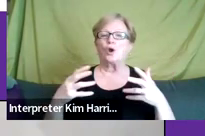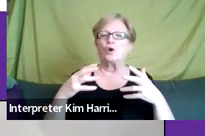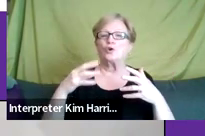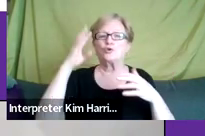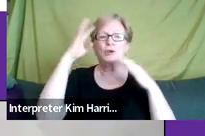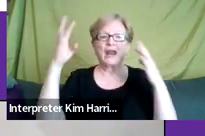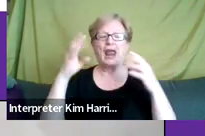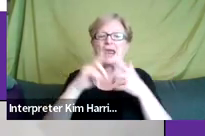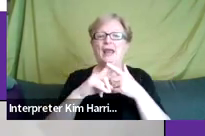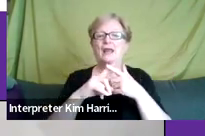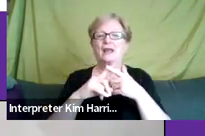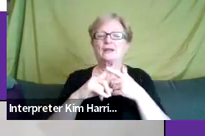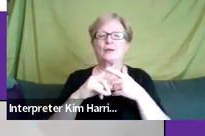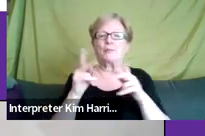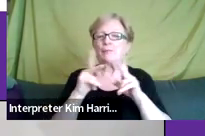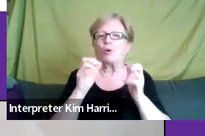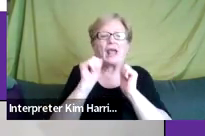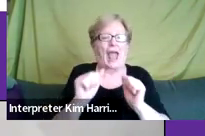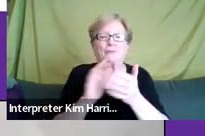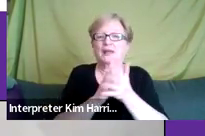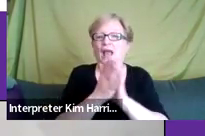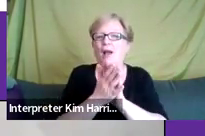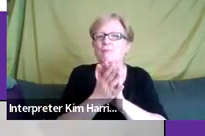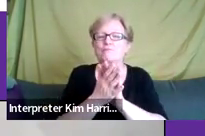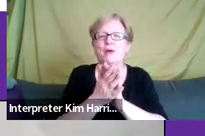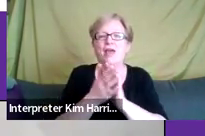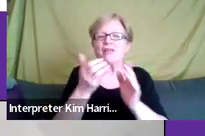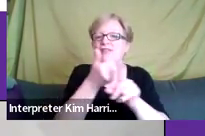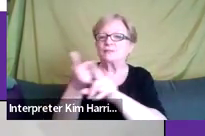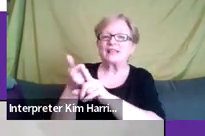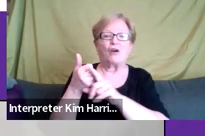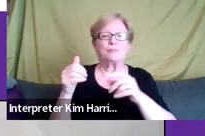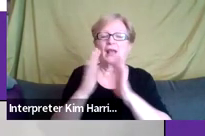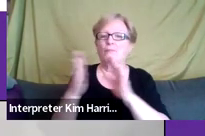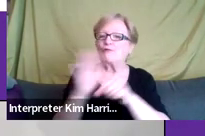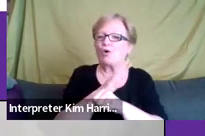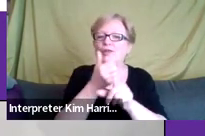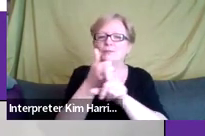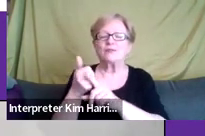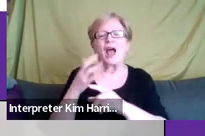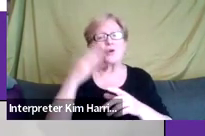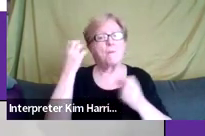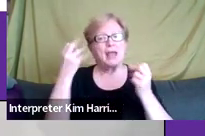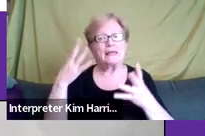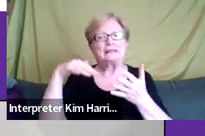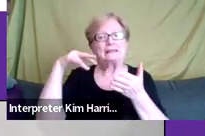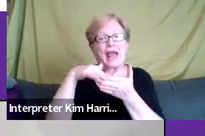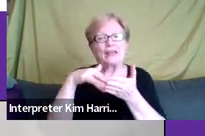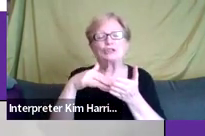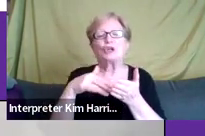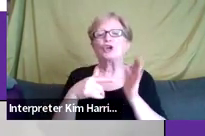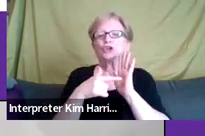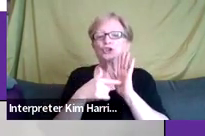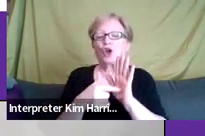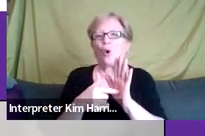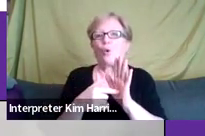and where people can be their full selves. And I know a lot of studies have shown that,